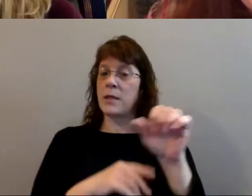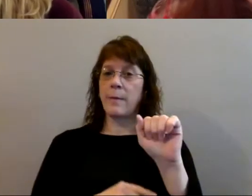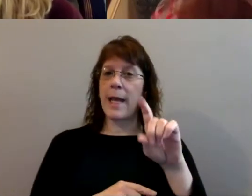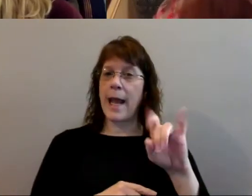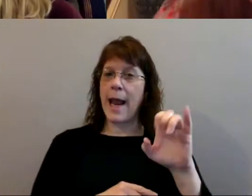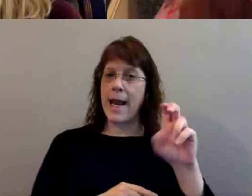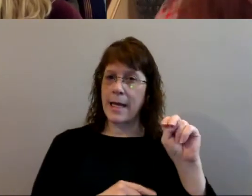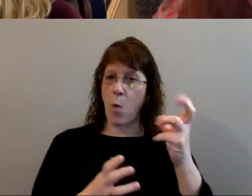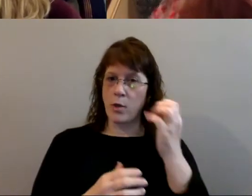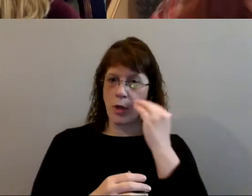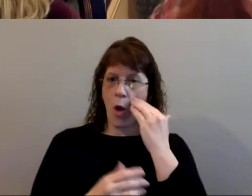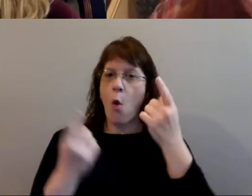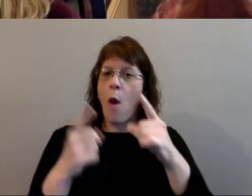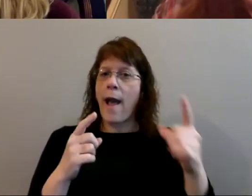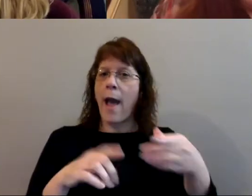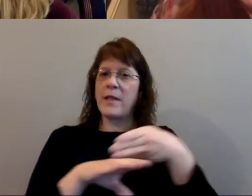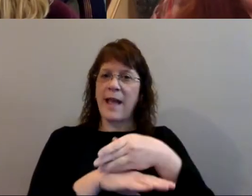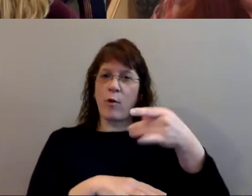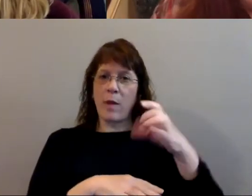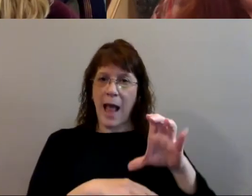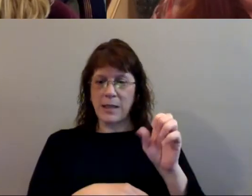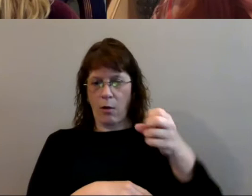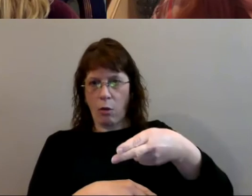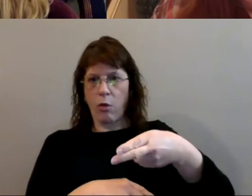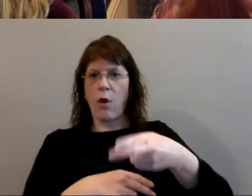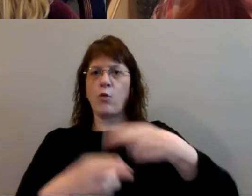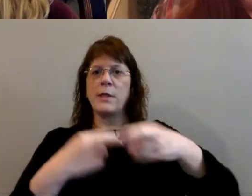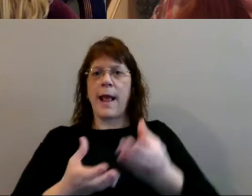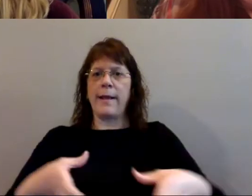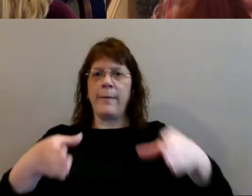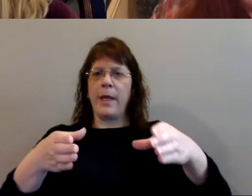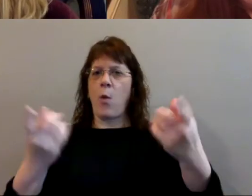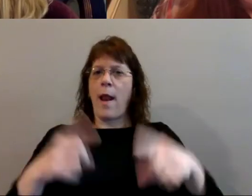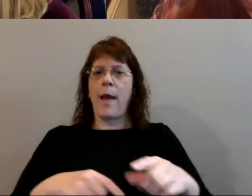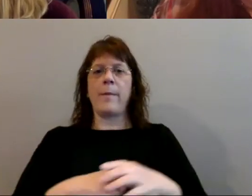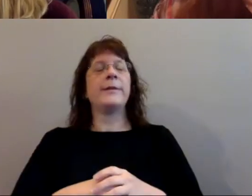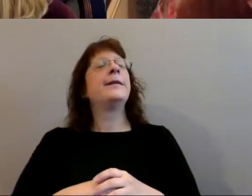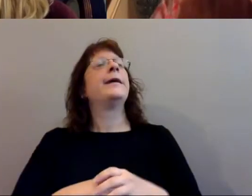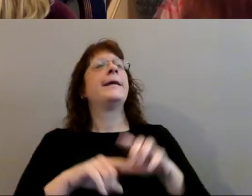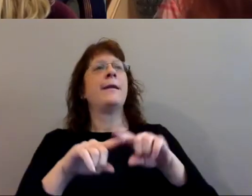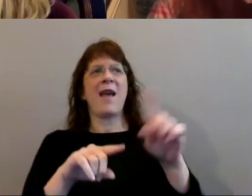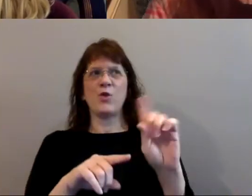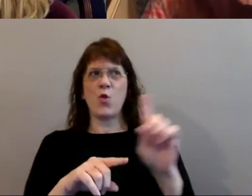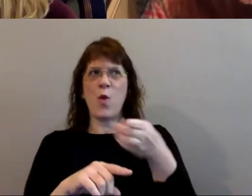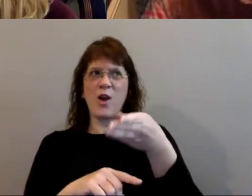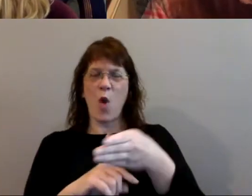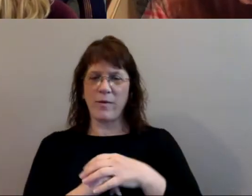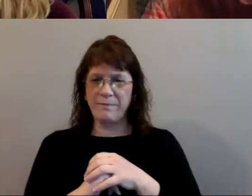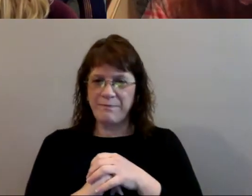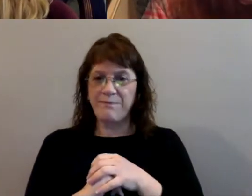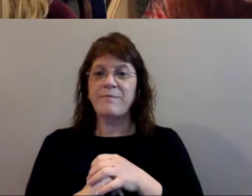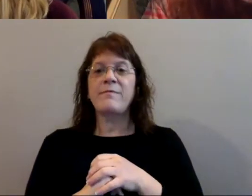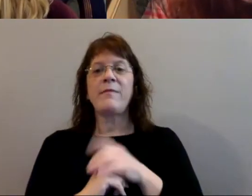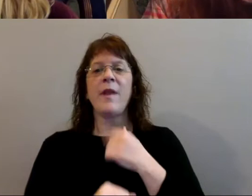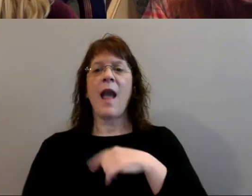what happens after we put plastic in the recycling bin? Depends on where you are, unfortunately. I'd say